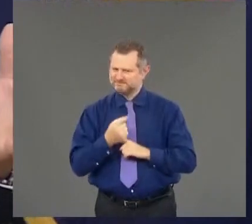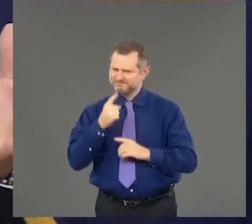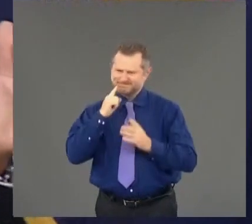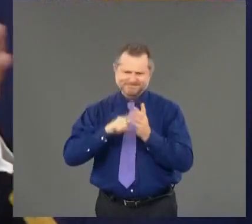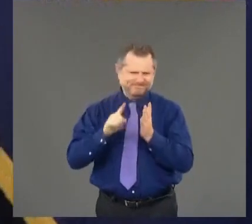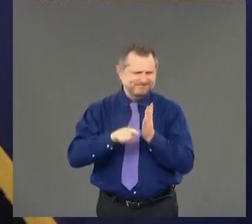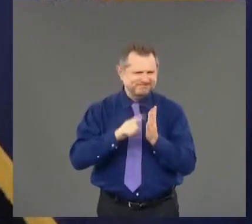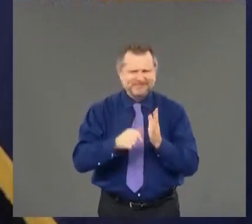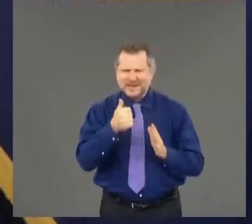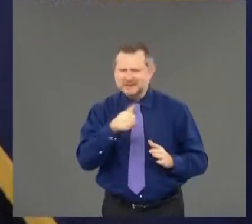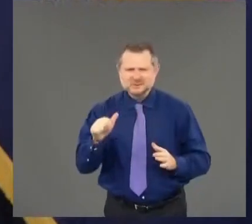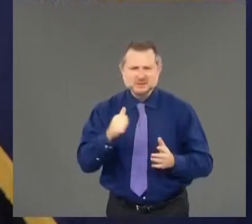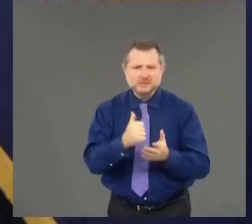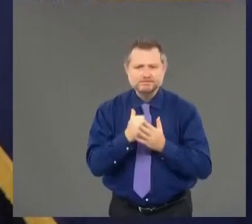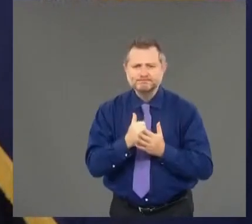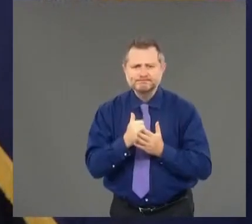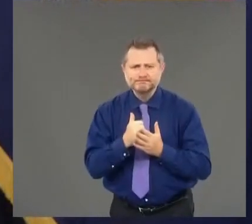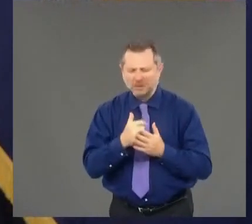can, right?